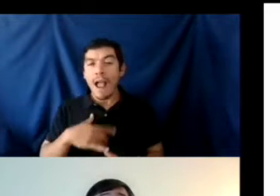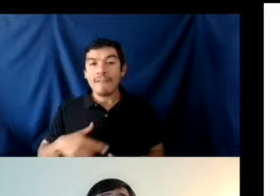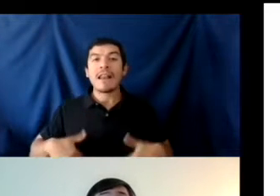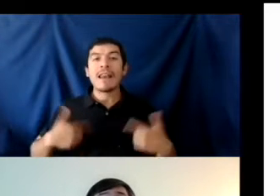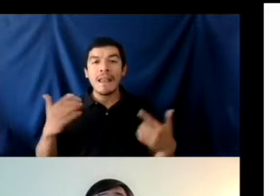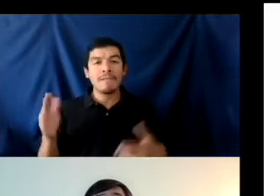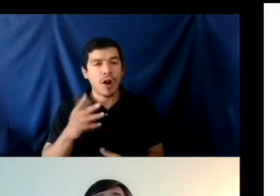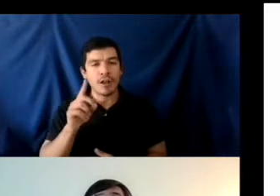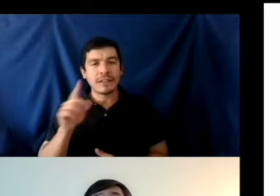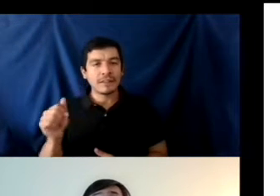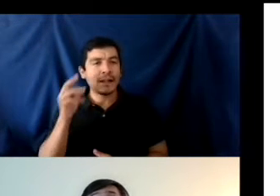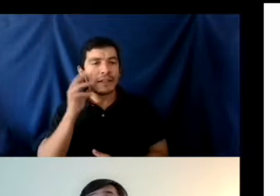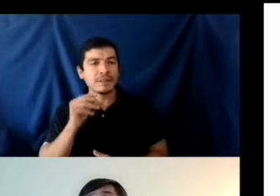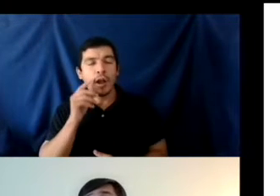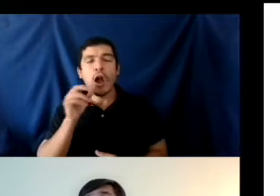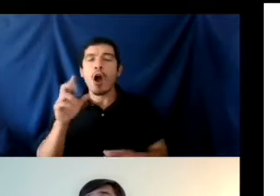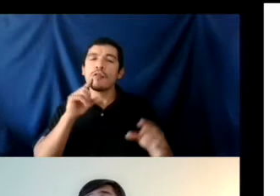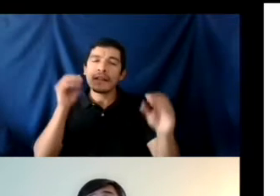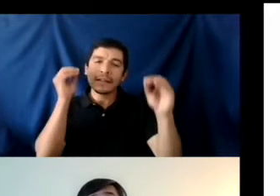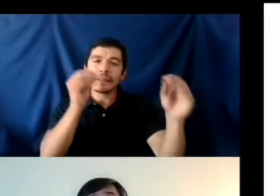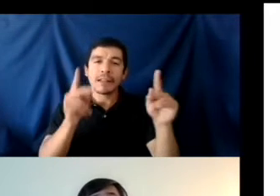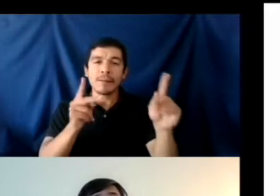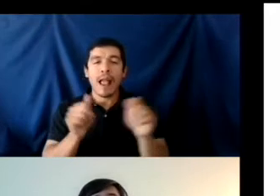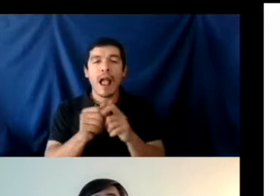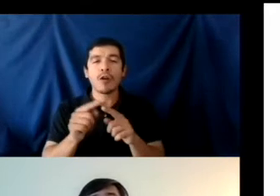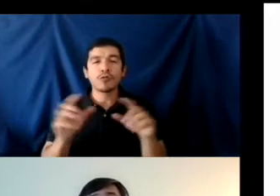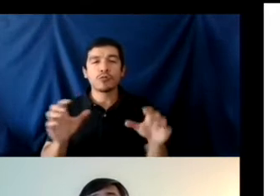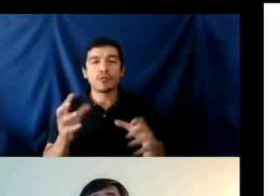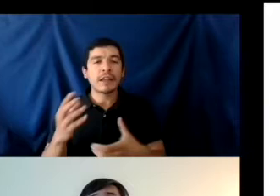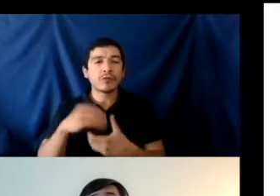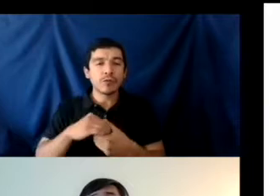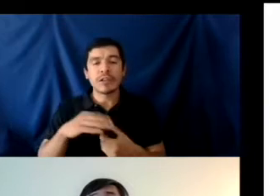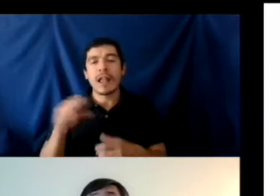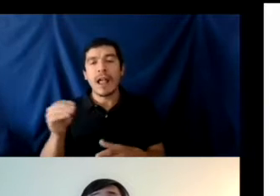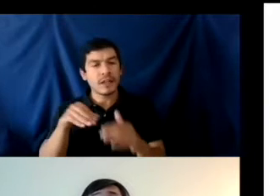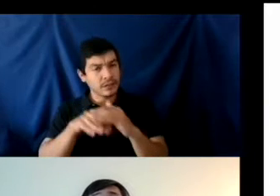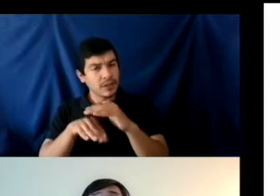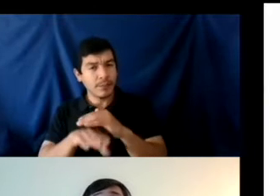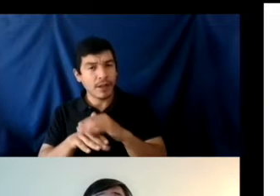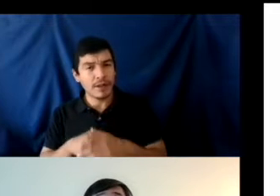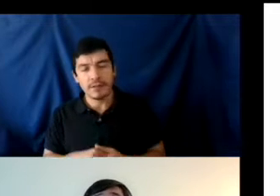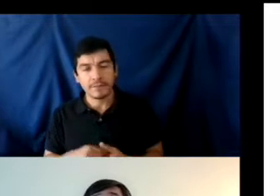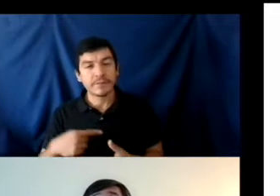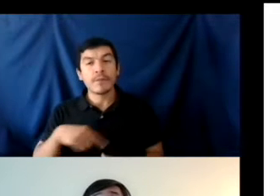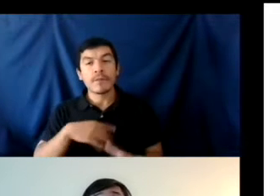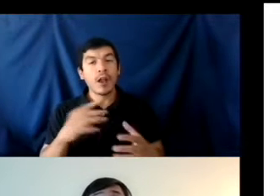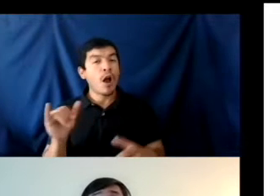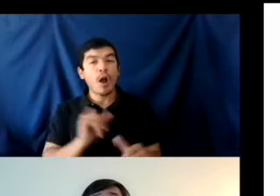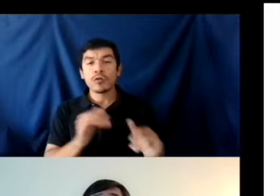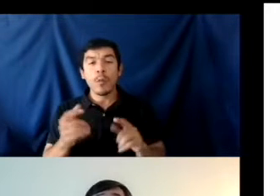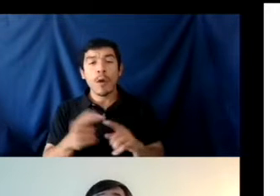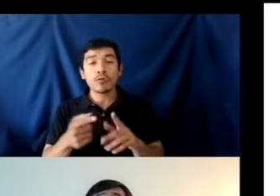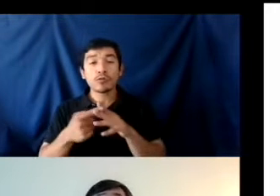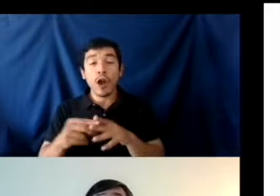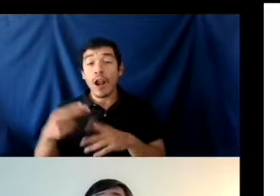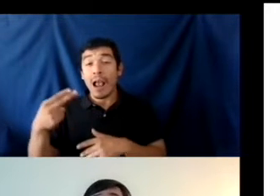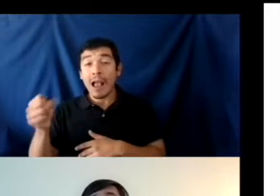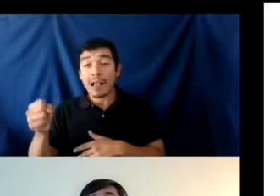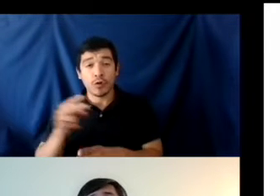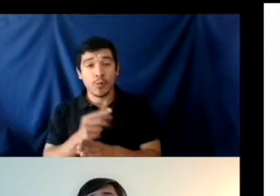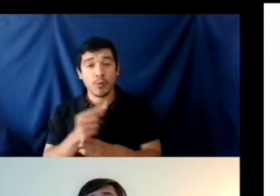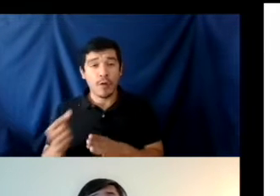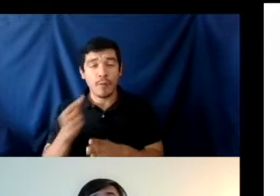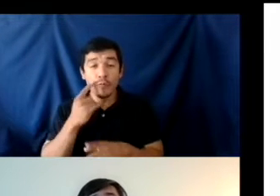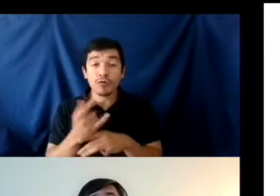are teaching people how to do inclusion and accessibility. We also want to start a high school program, because